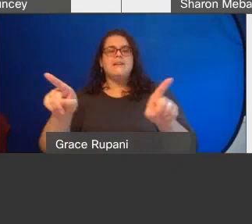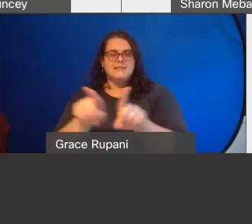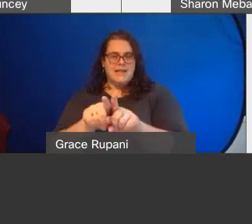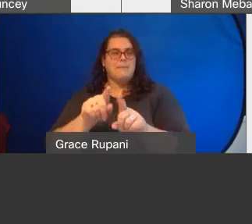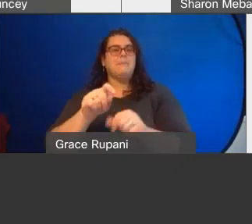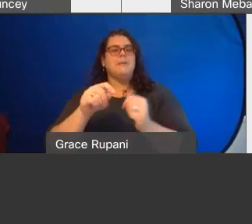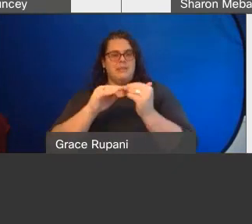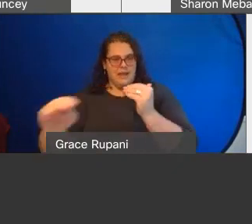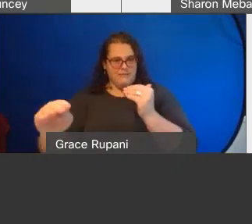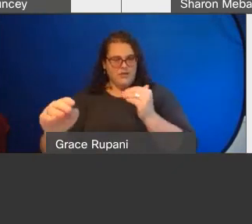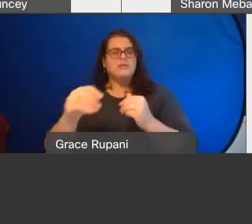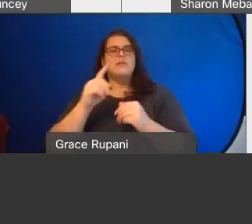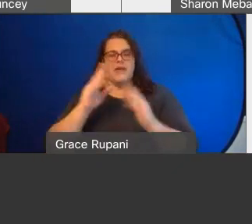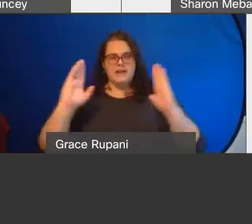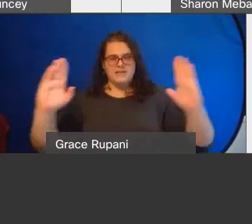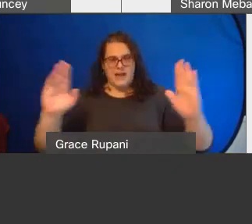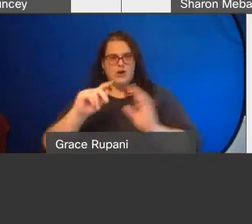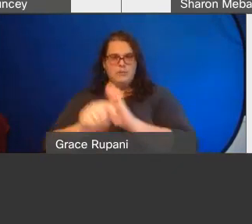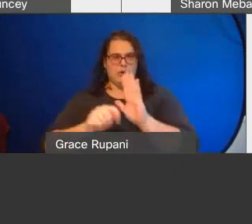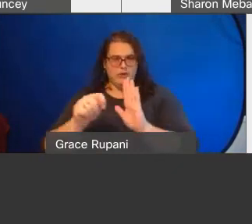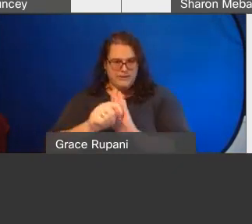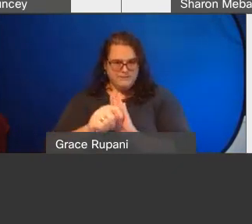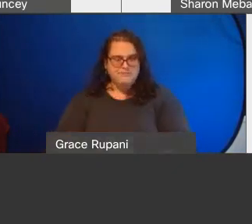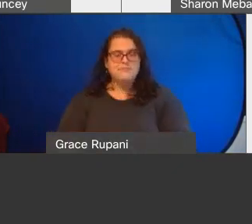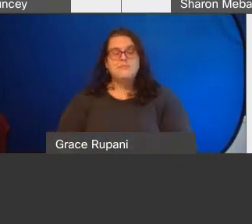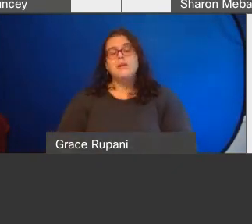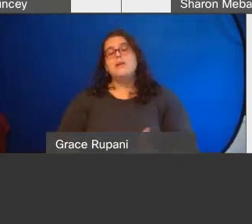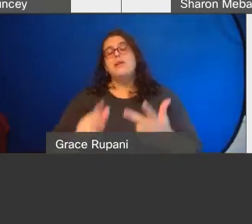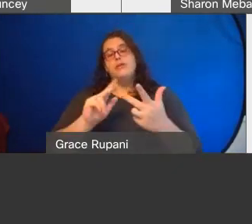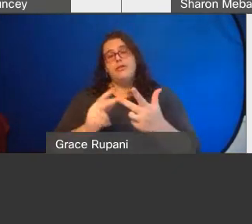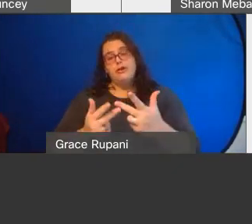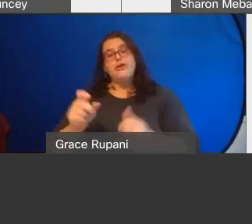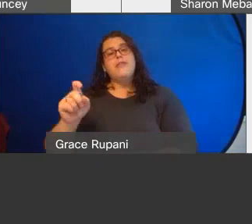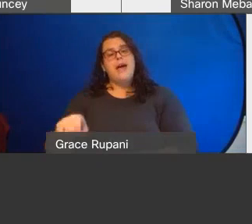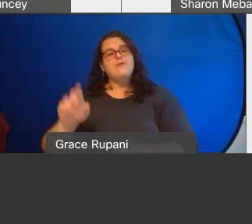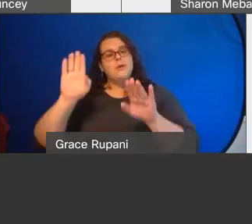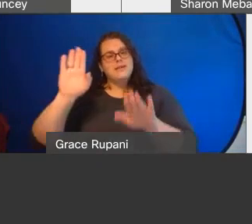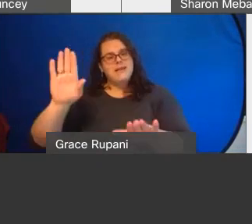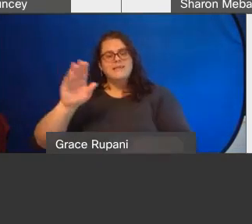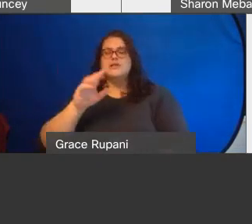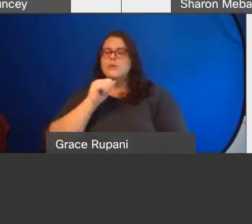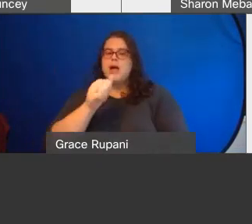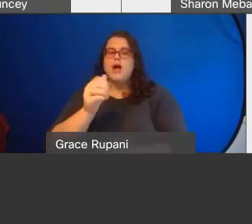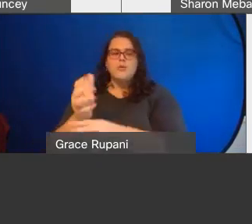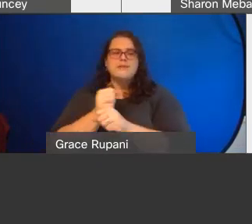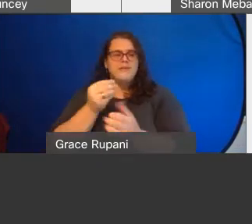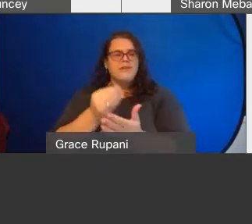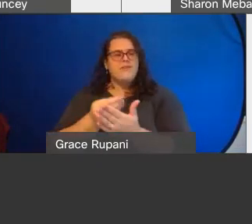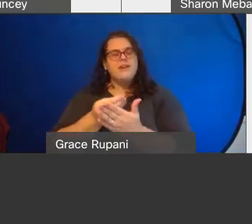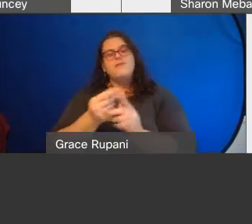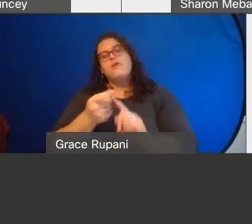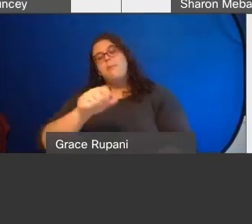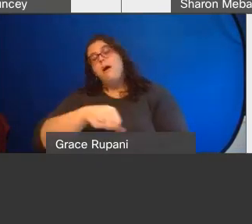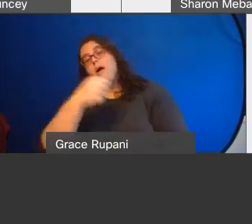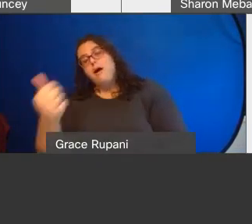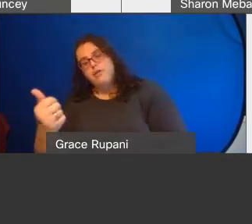payments. 3, a provider must attest to not having received funding from any of the sources that would exceed